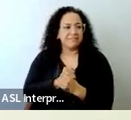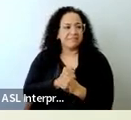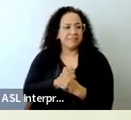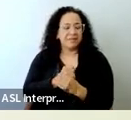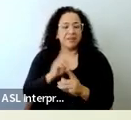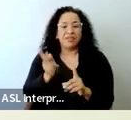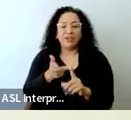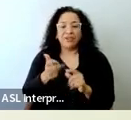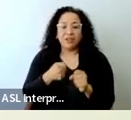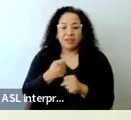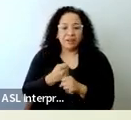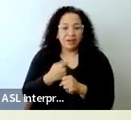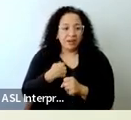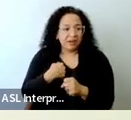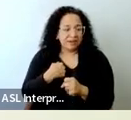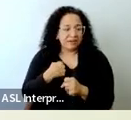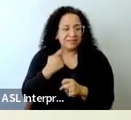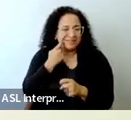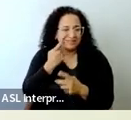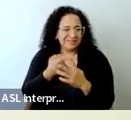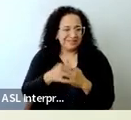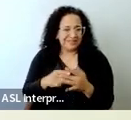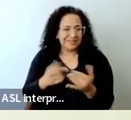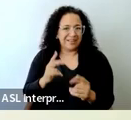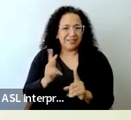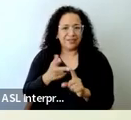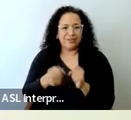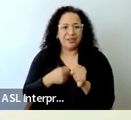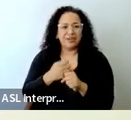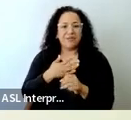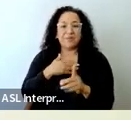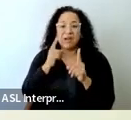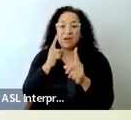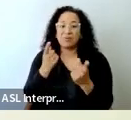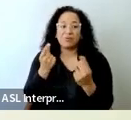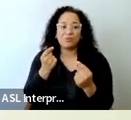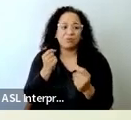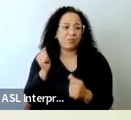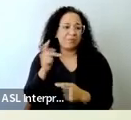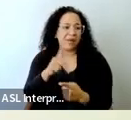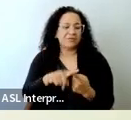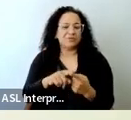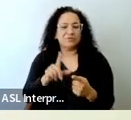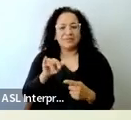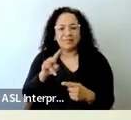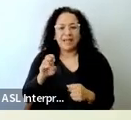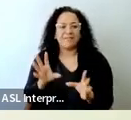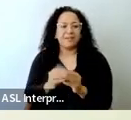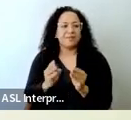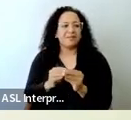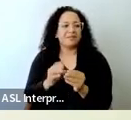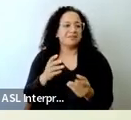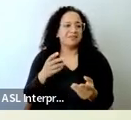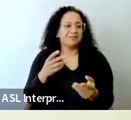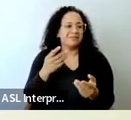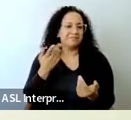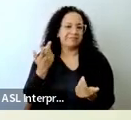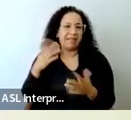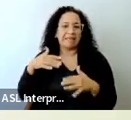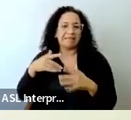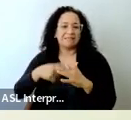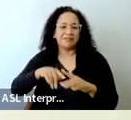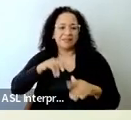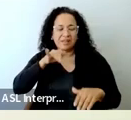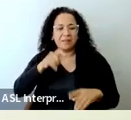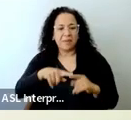My third year, I just started on my third year. My goal is to go back to live meetings and has not yet started, but I have a plan